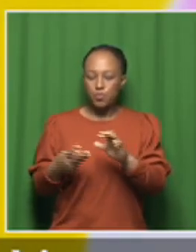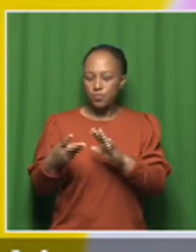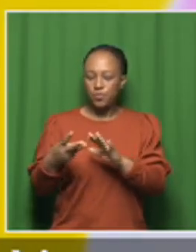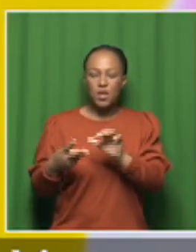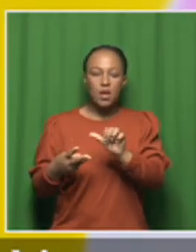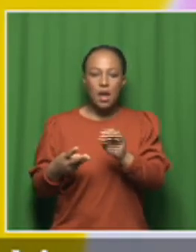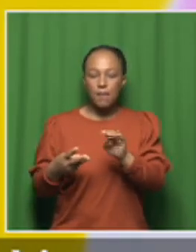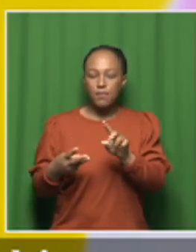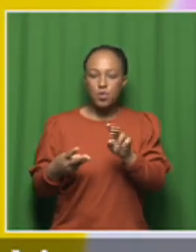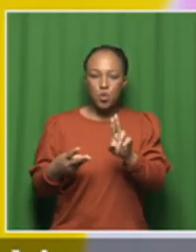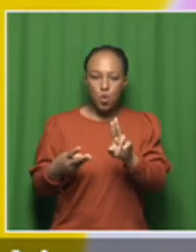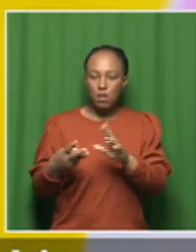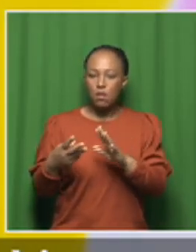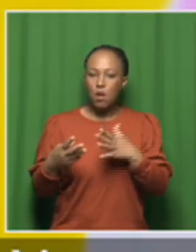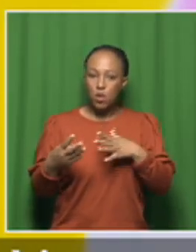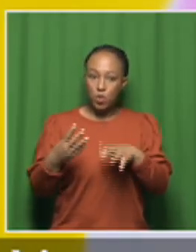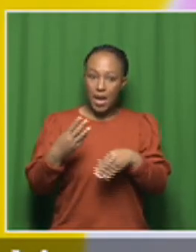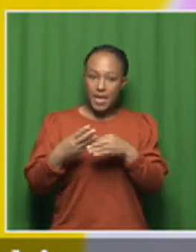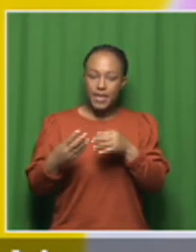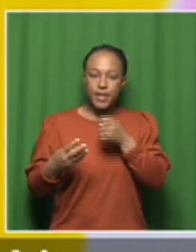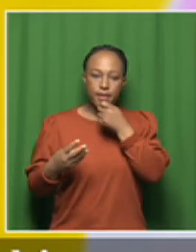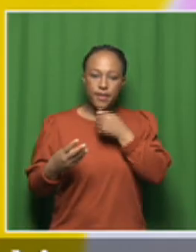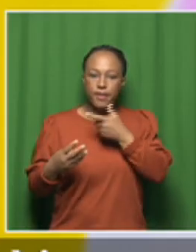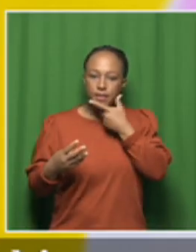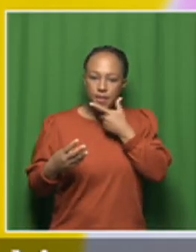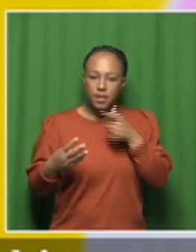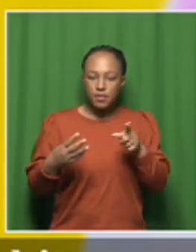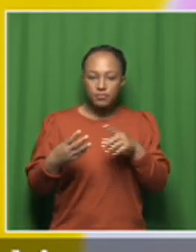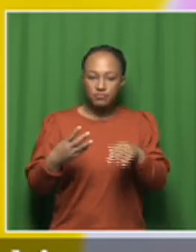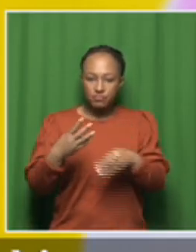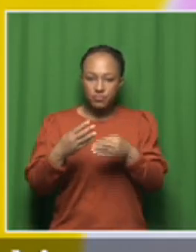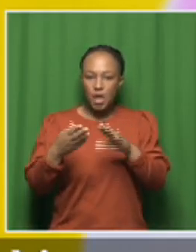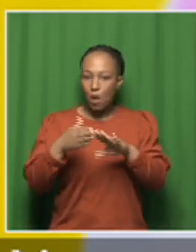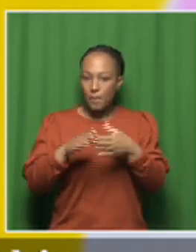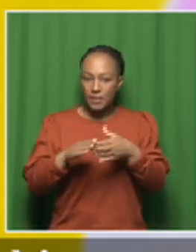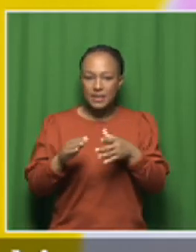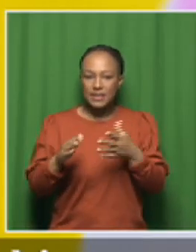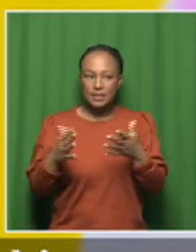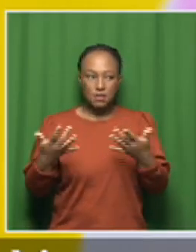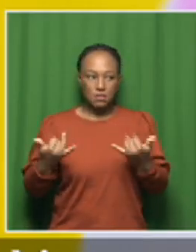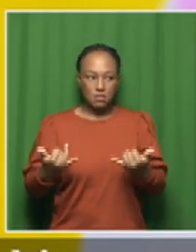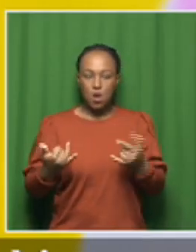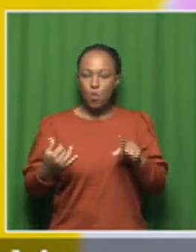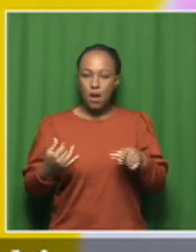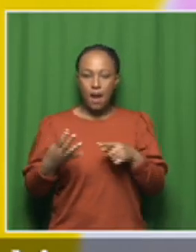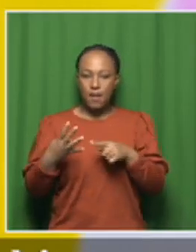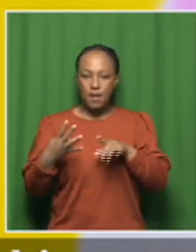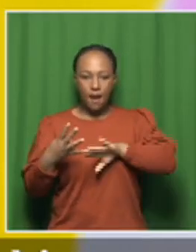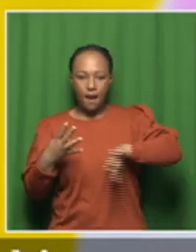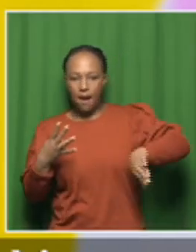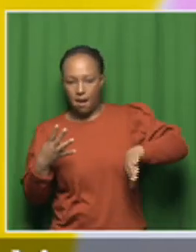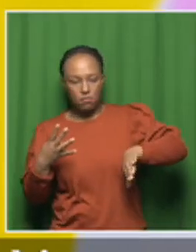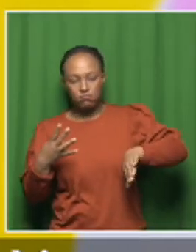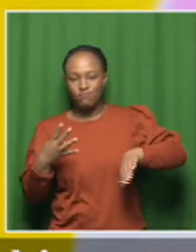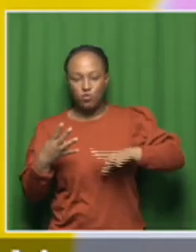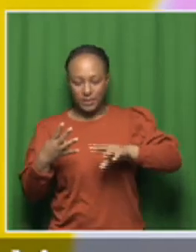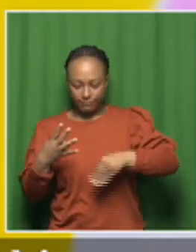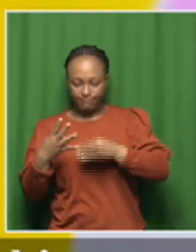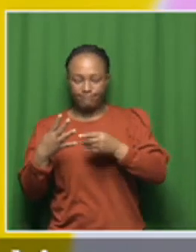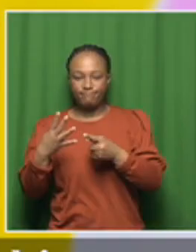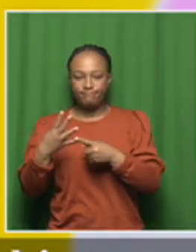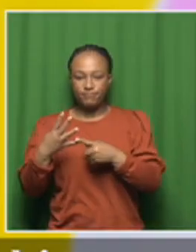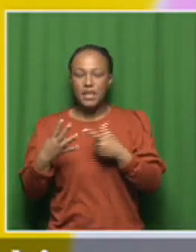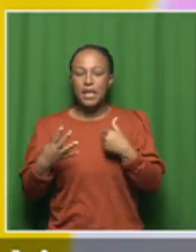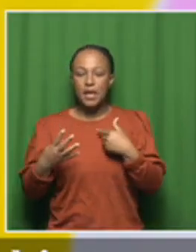a bit as well, because the kind of society we have, we can't exclude that kind of voice. 100. So yeah, we've come a long way. I'm quite